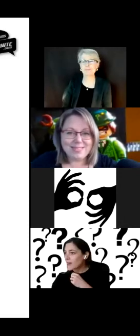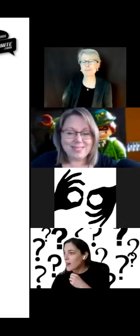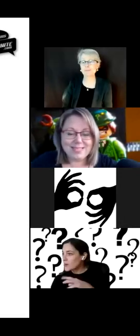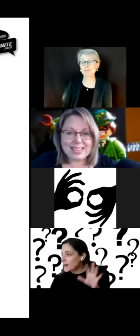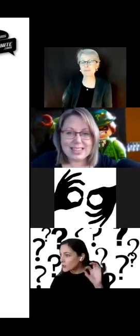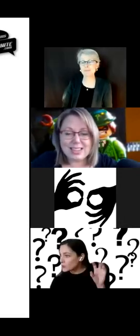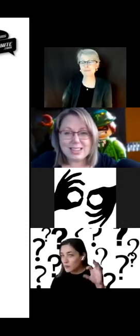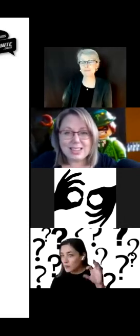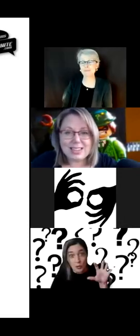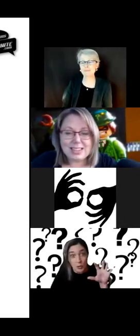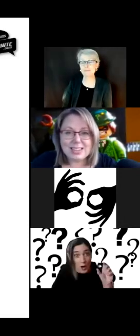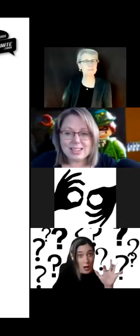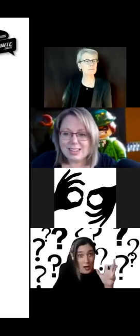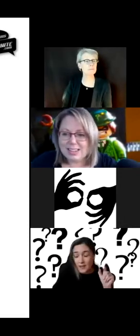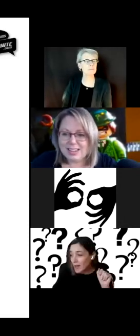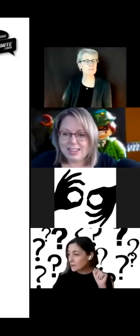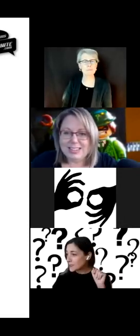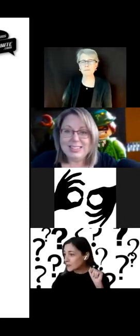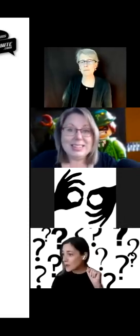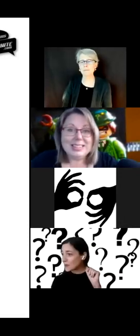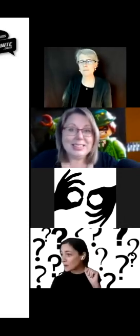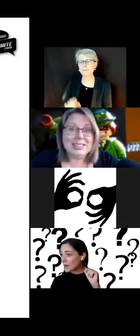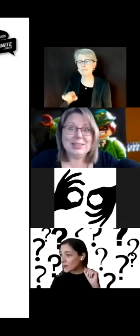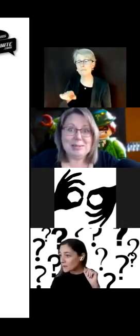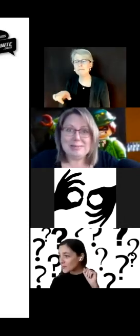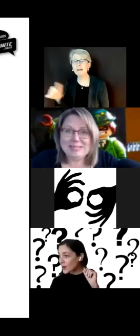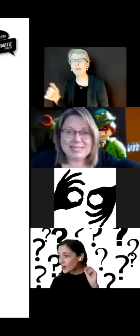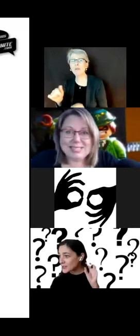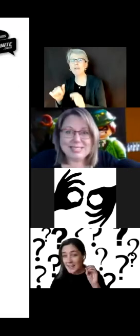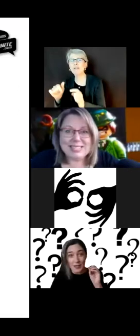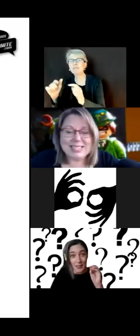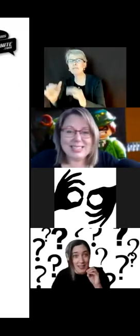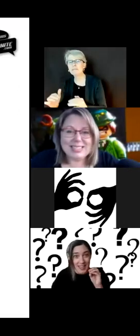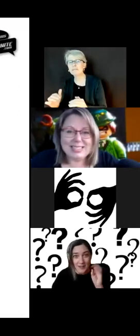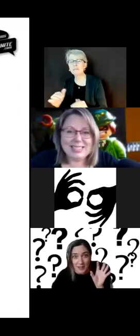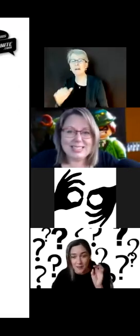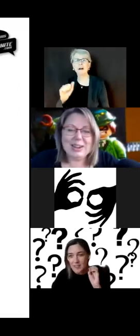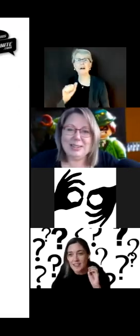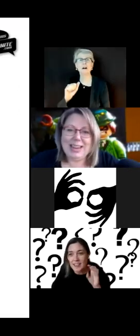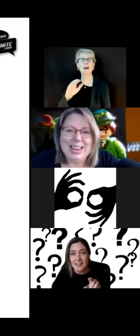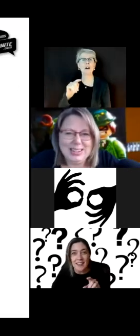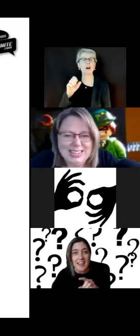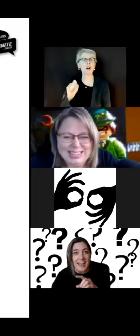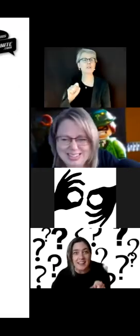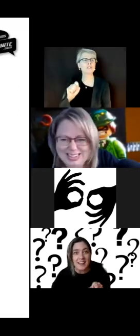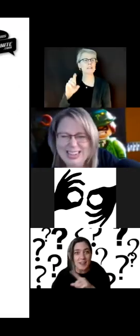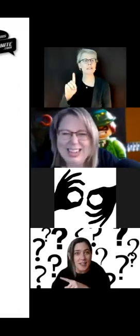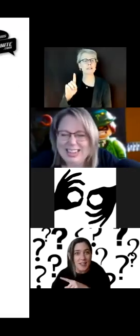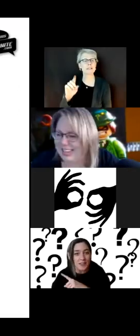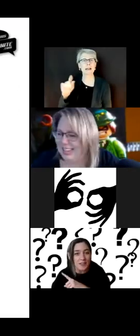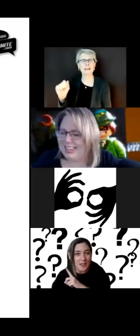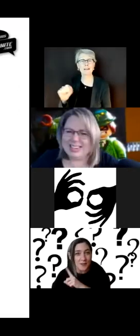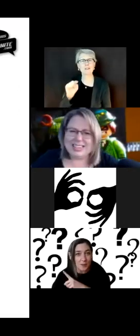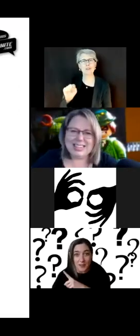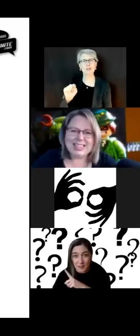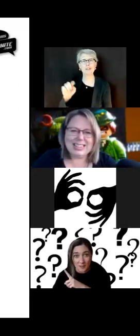Awesome. We have a little bit of a brouhaha happening here about artsdata.ca. It's kind of exciting. Okay. And Leah, thank you.